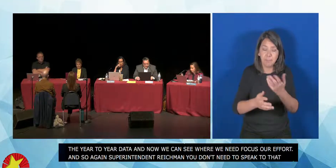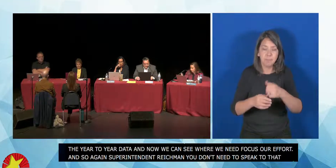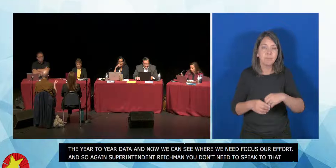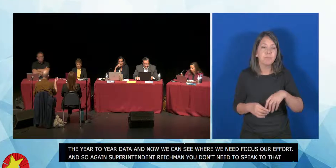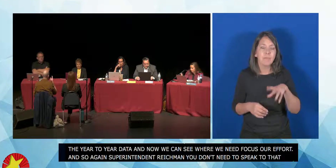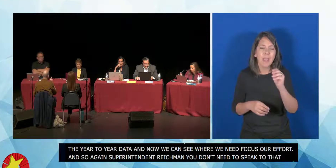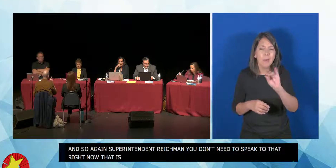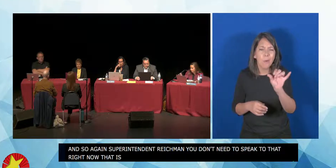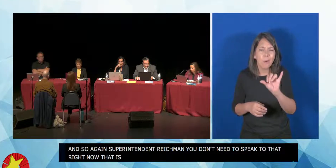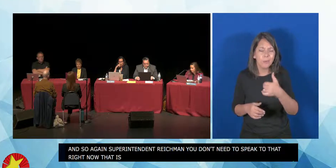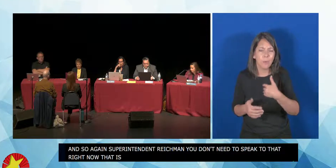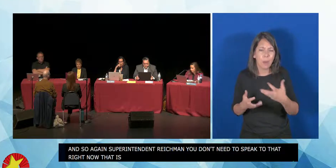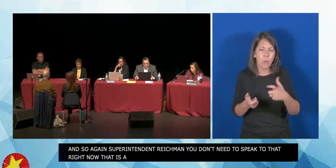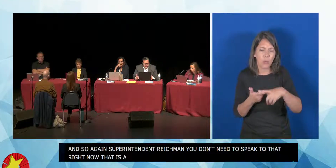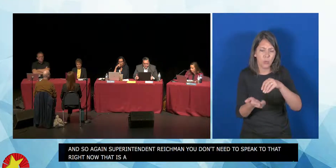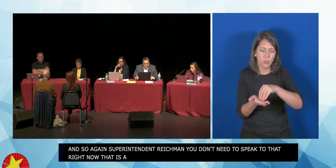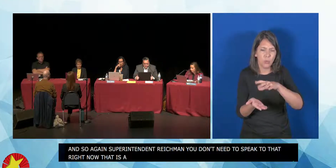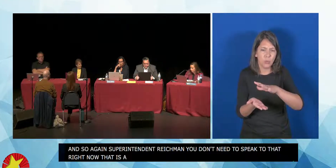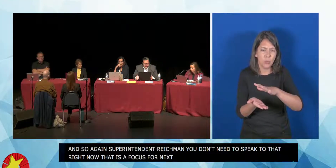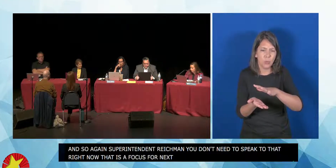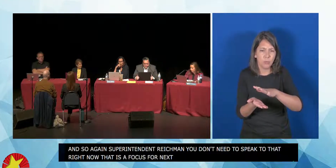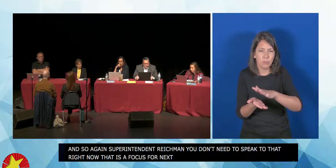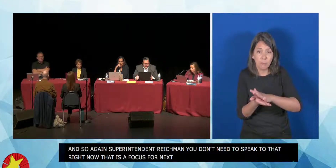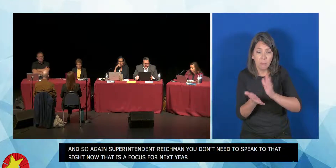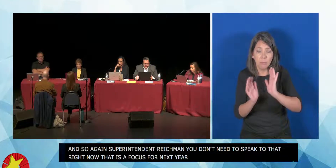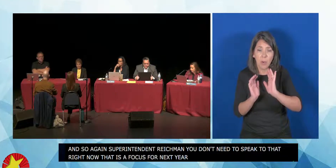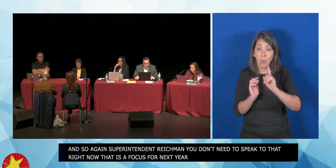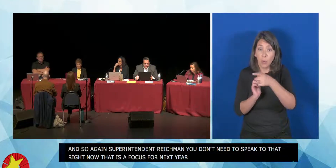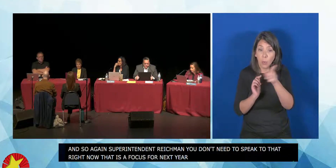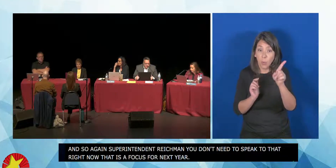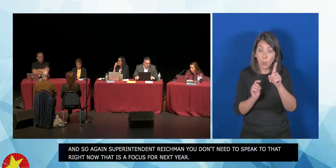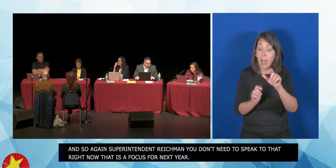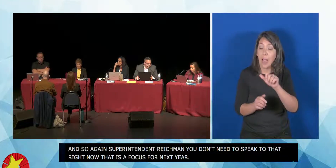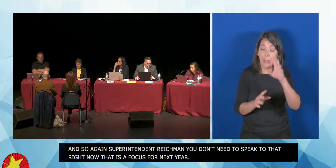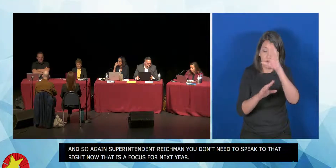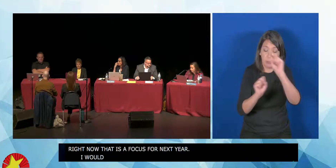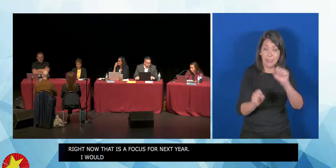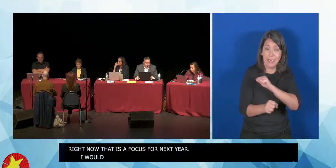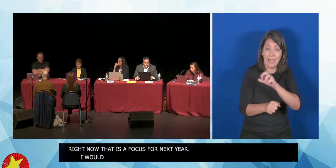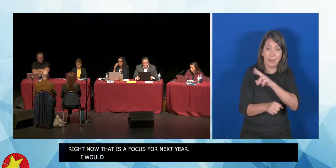well, go ahead if you have any responses to that, Superintendent.